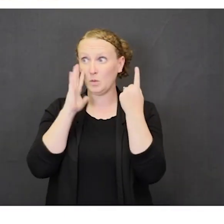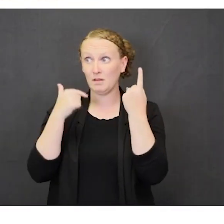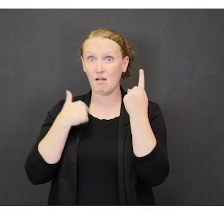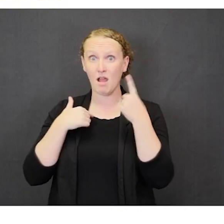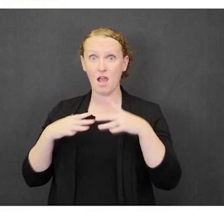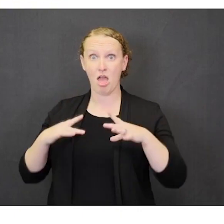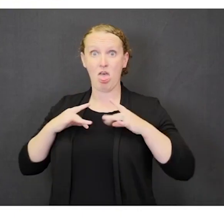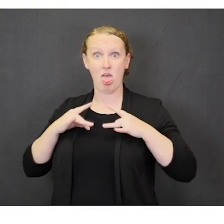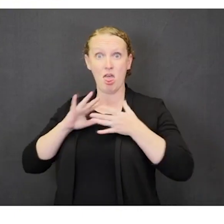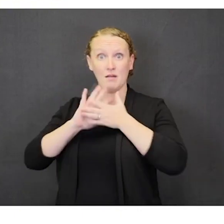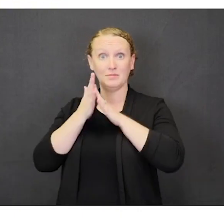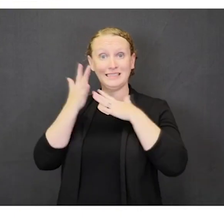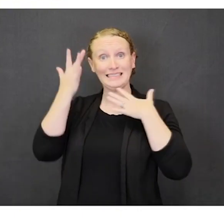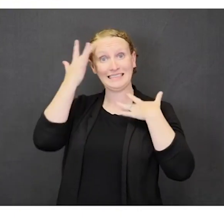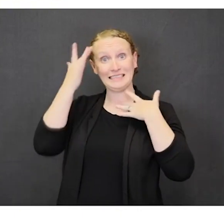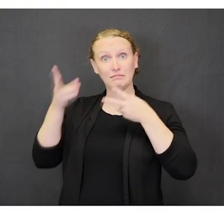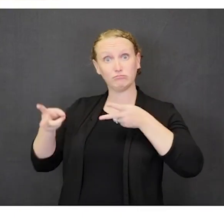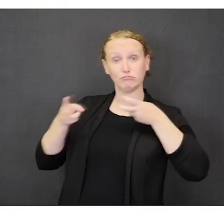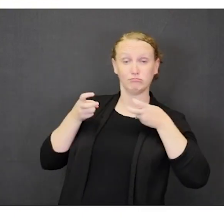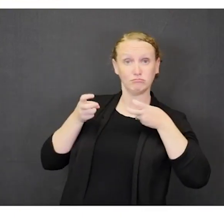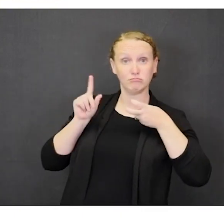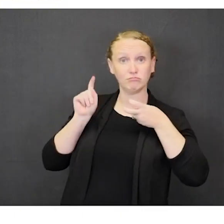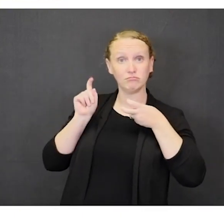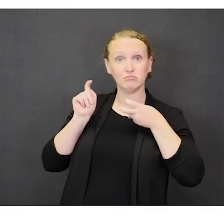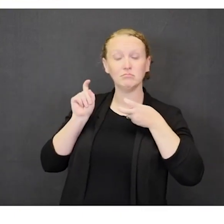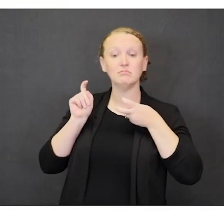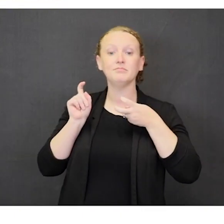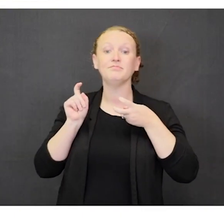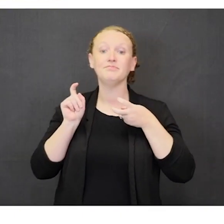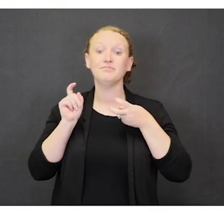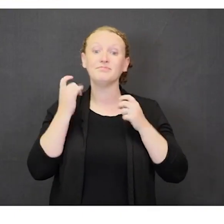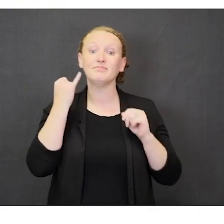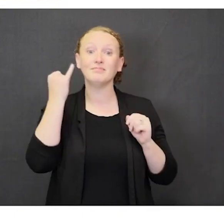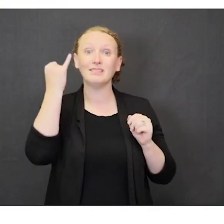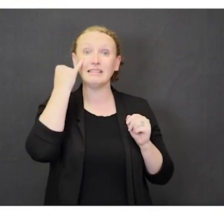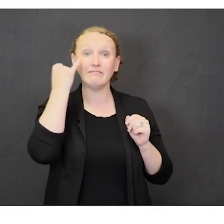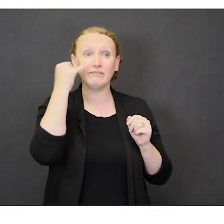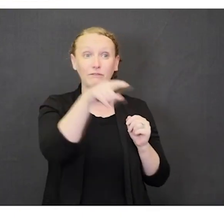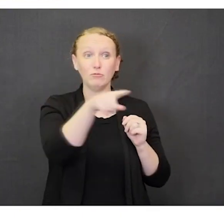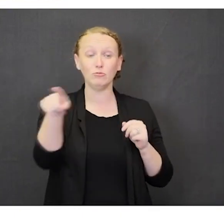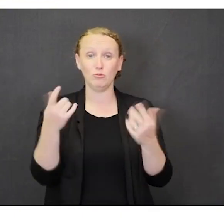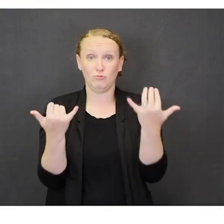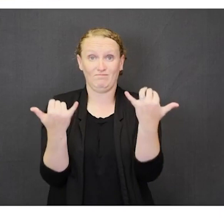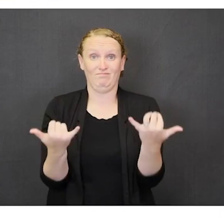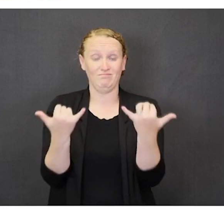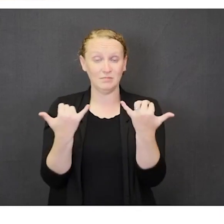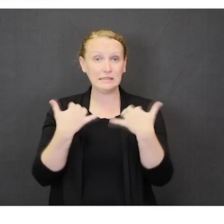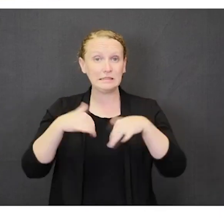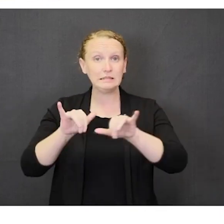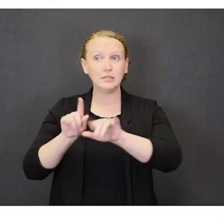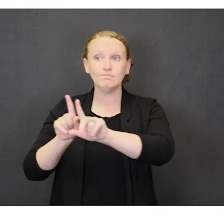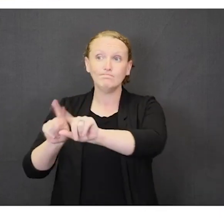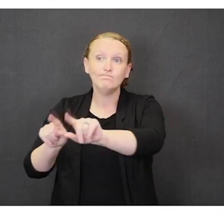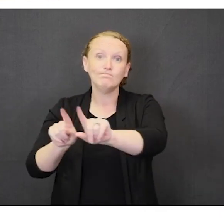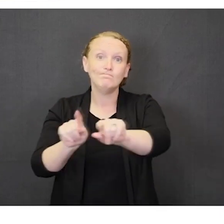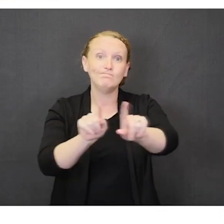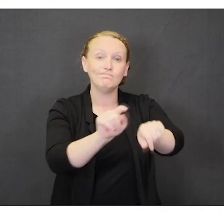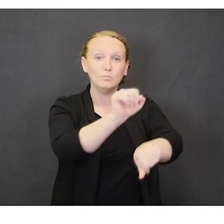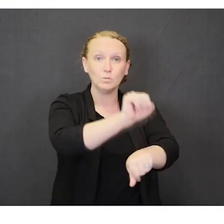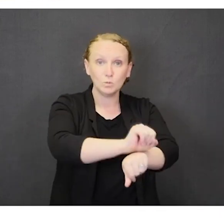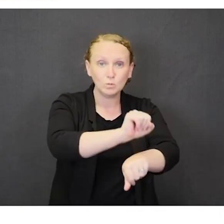on many of your minds, particularly if you are still heading into the